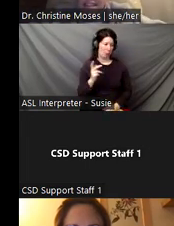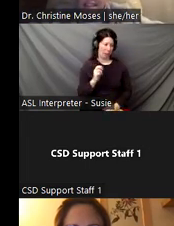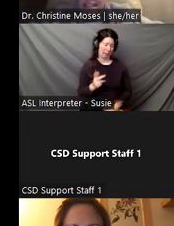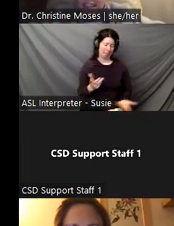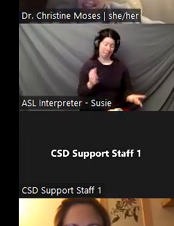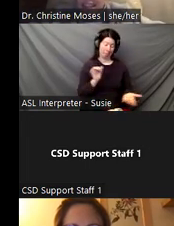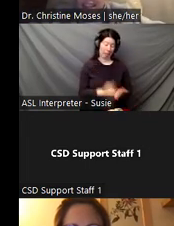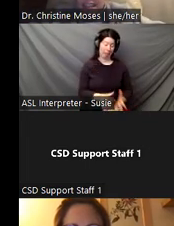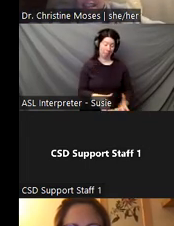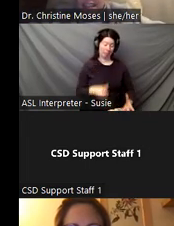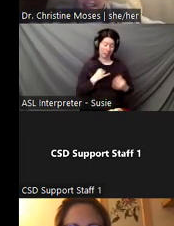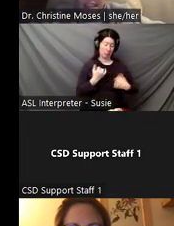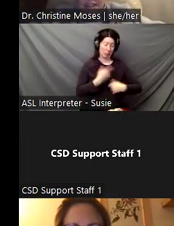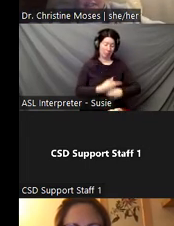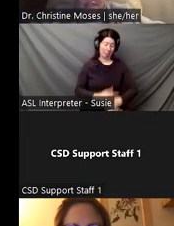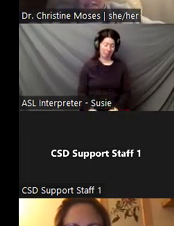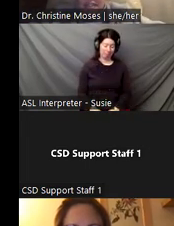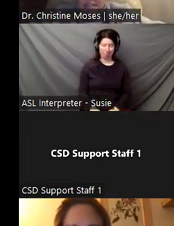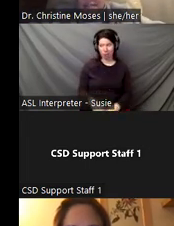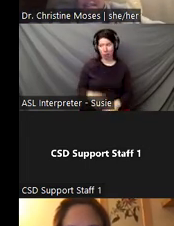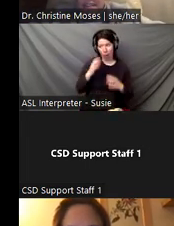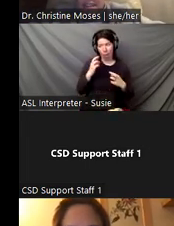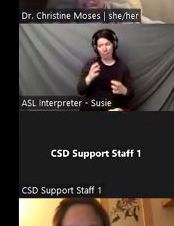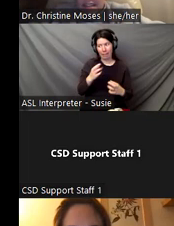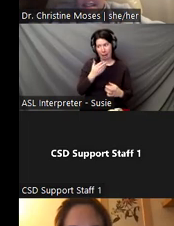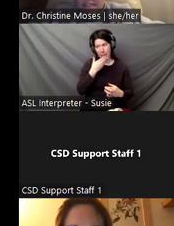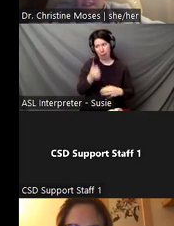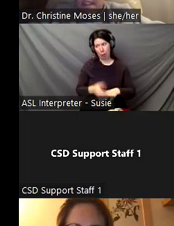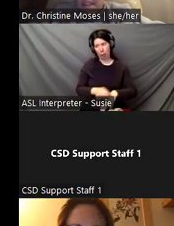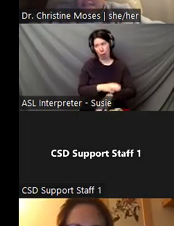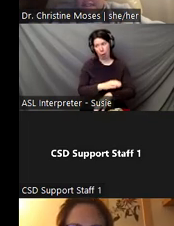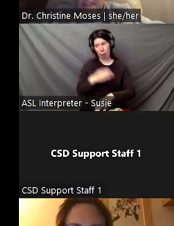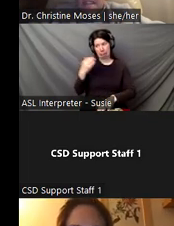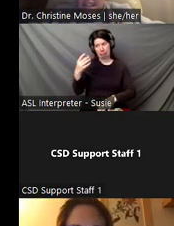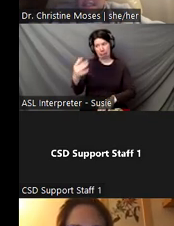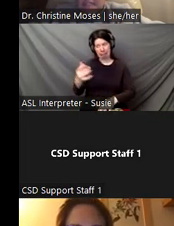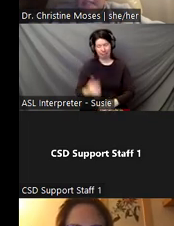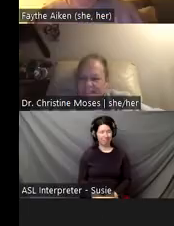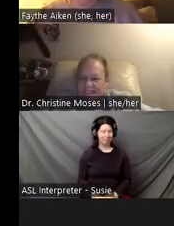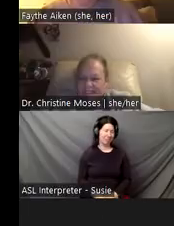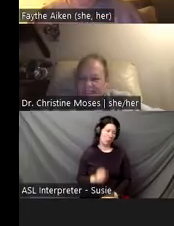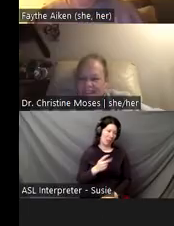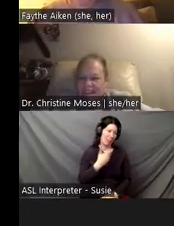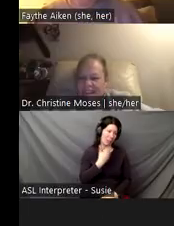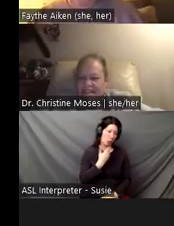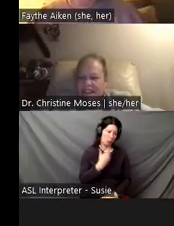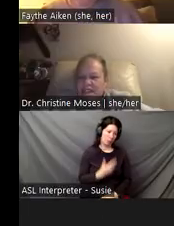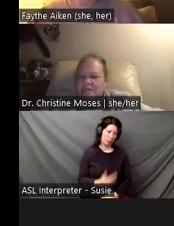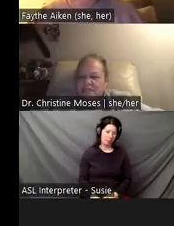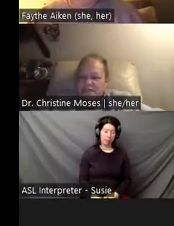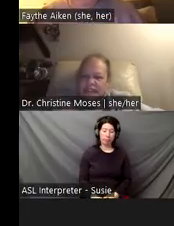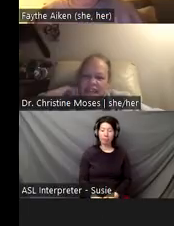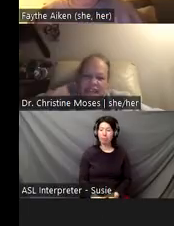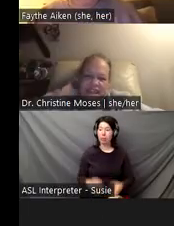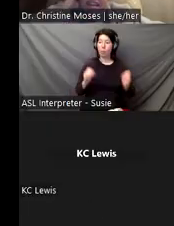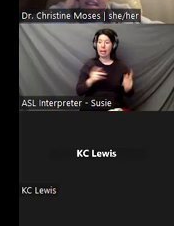is that today. Hopefully gonna have a better computer at some point here. Very good. Well, thank you. All right,